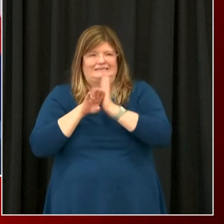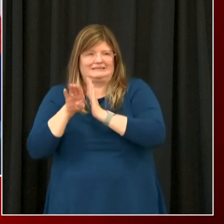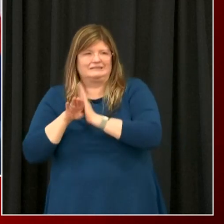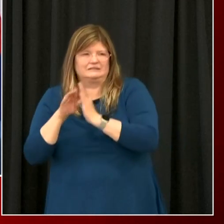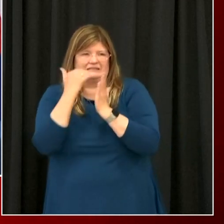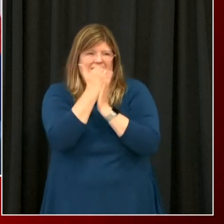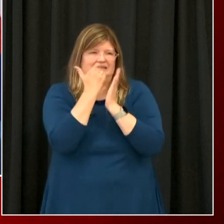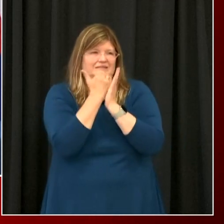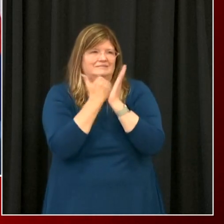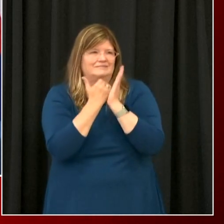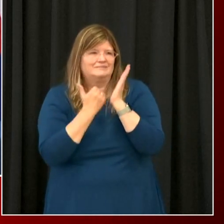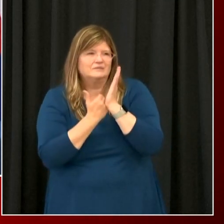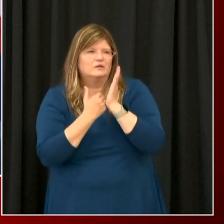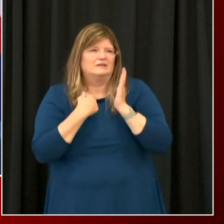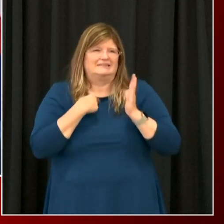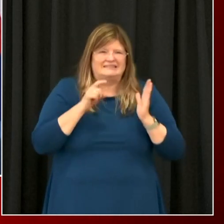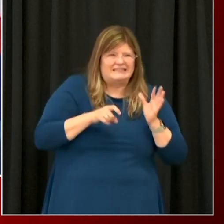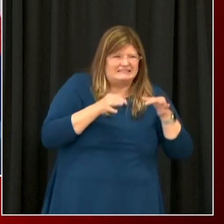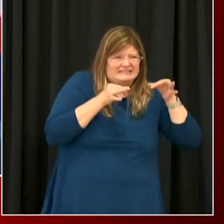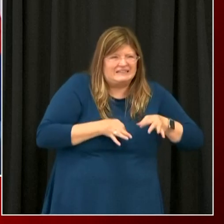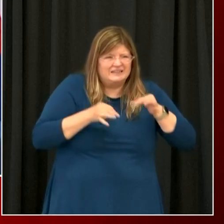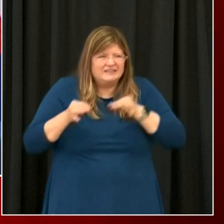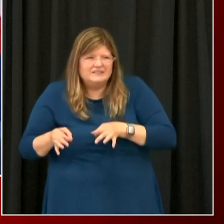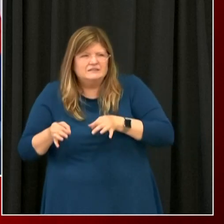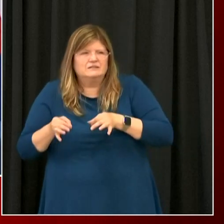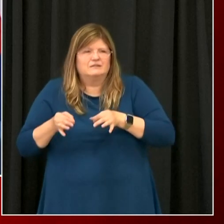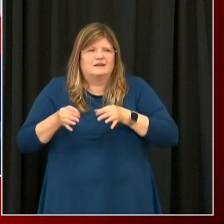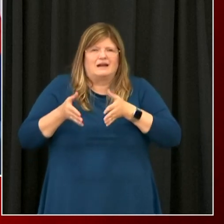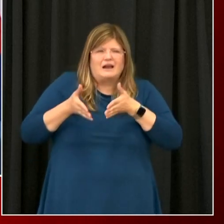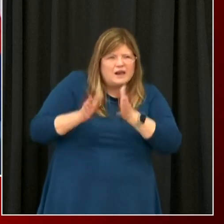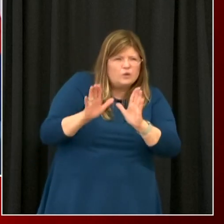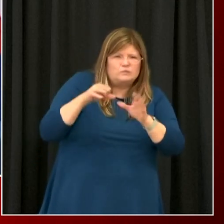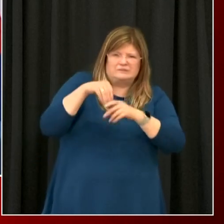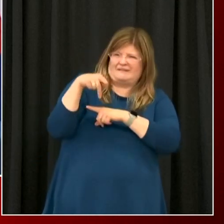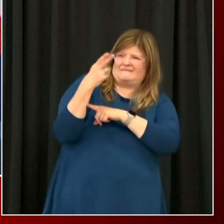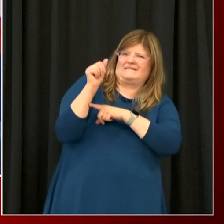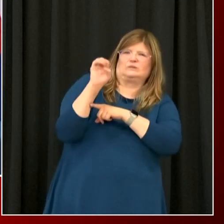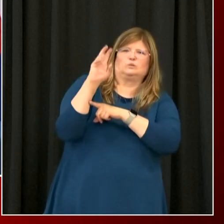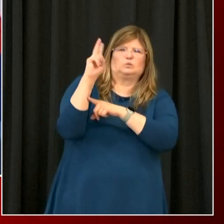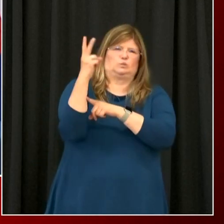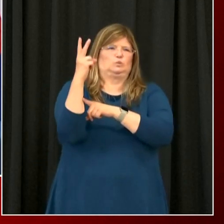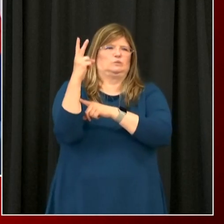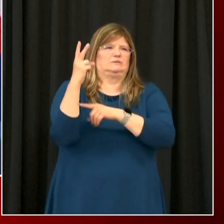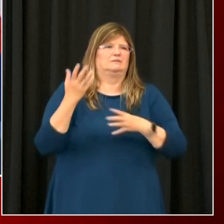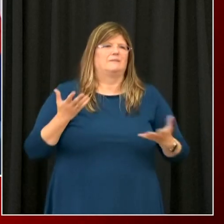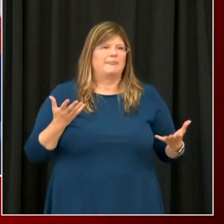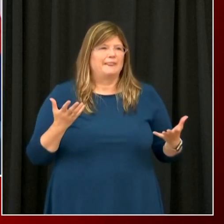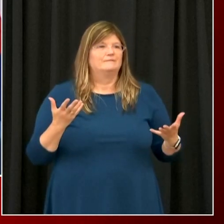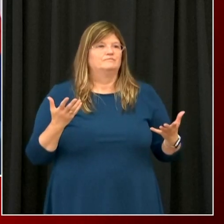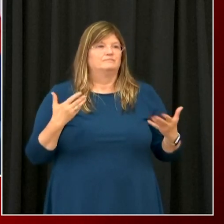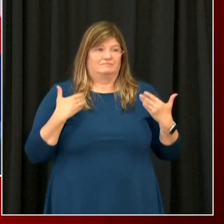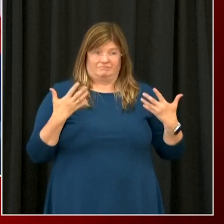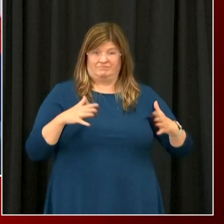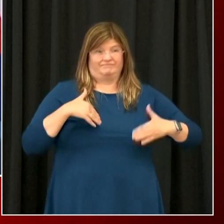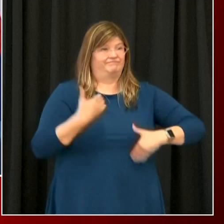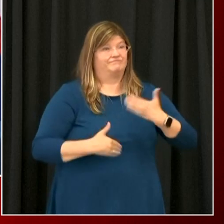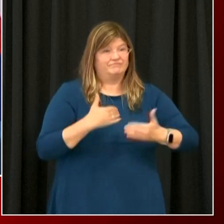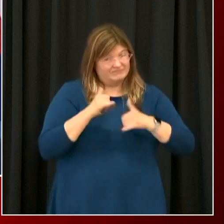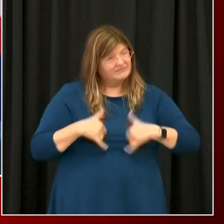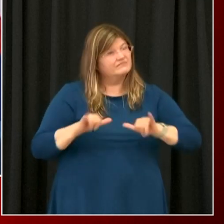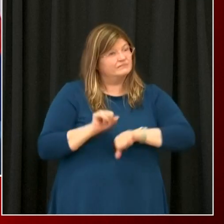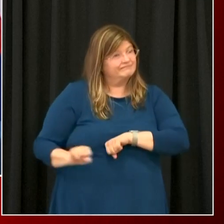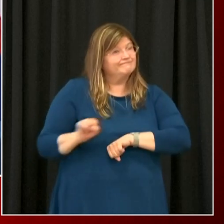that are turned on in phase 2. So we have a lot of that work done, but we will look over it more to make sure that we can